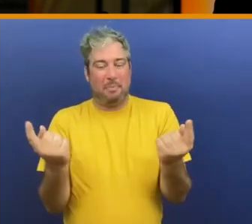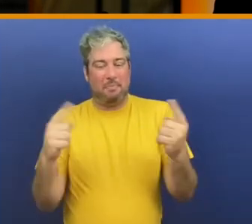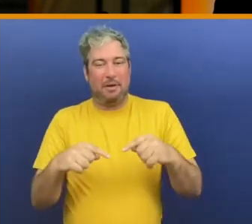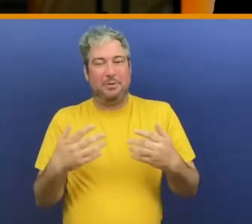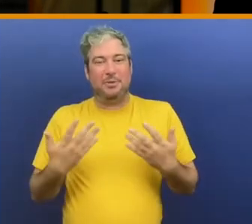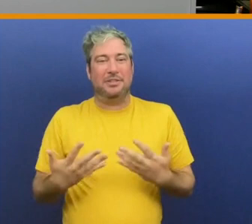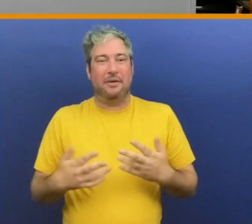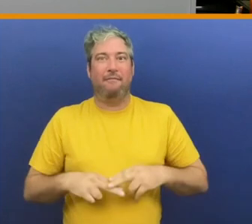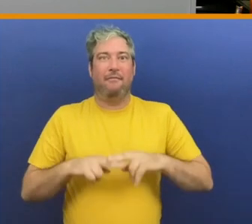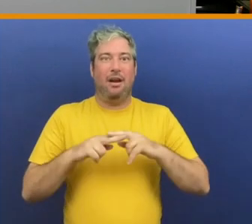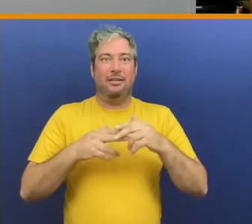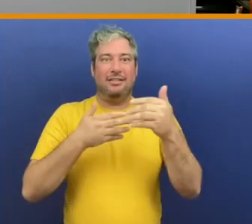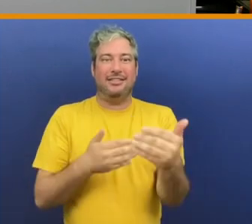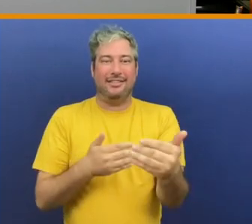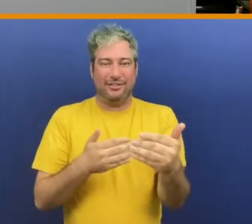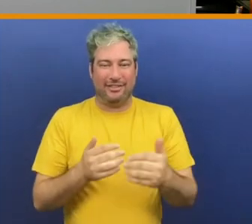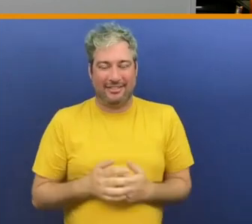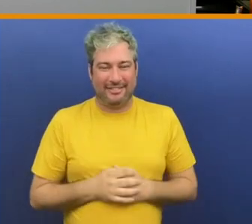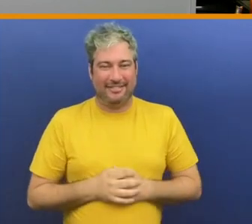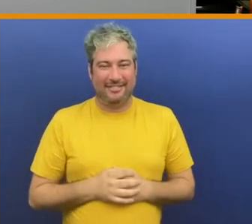to F29 to